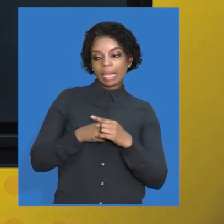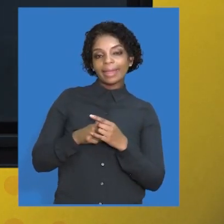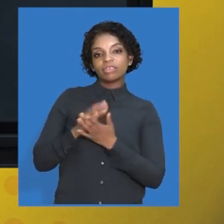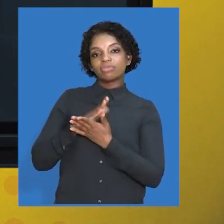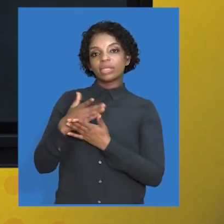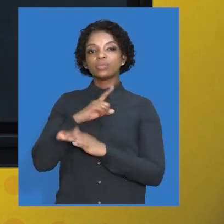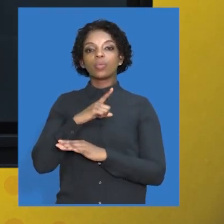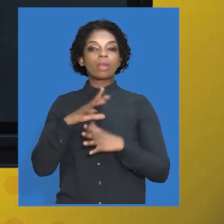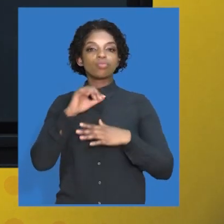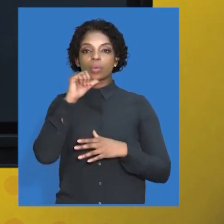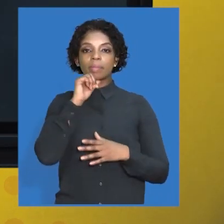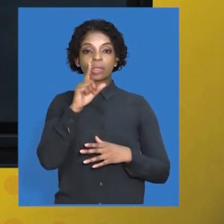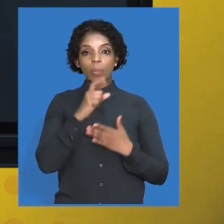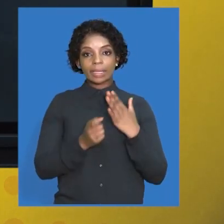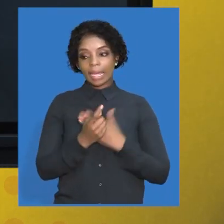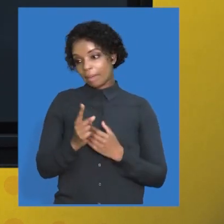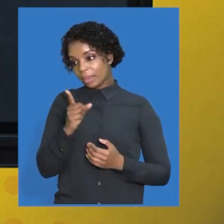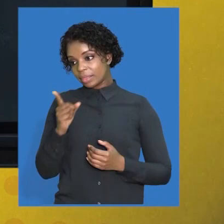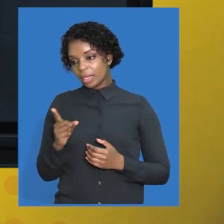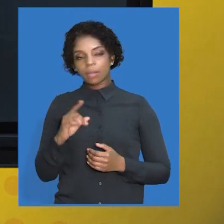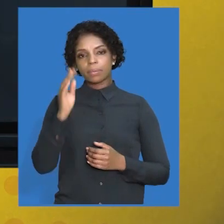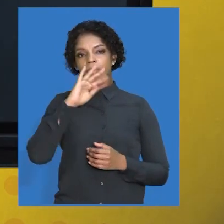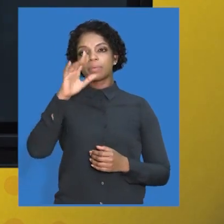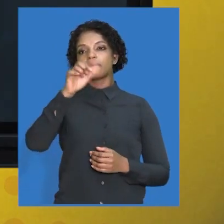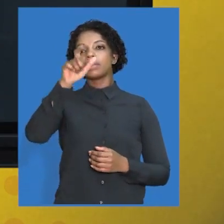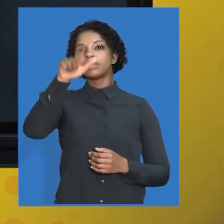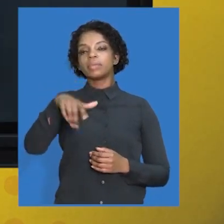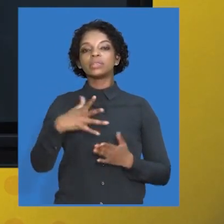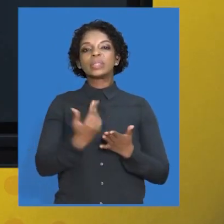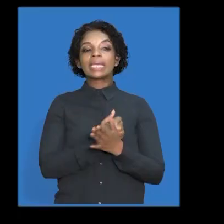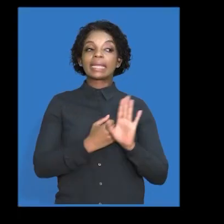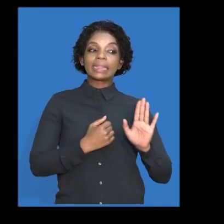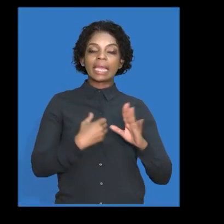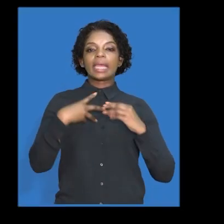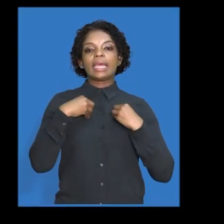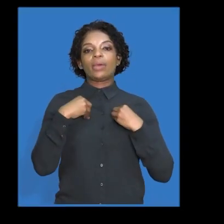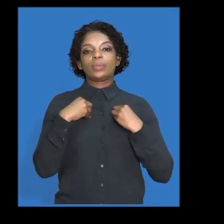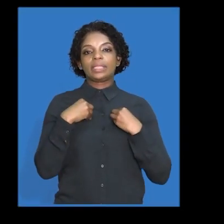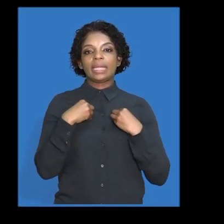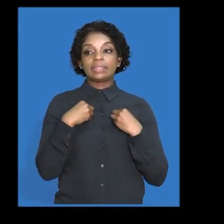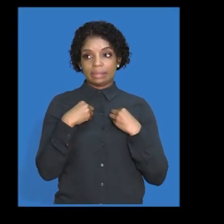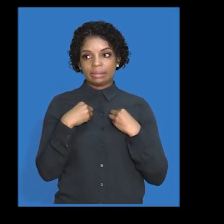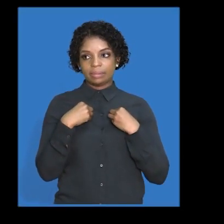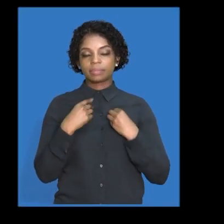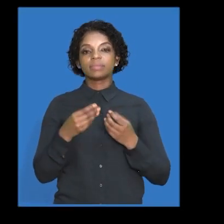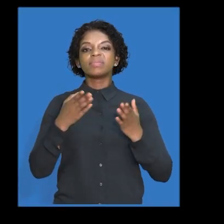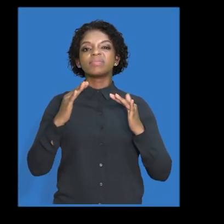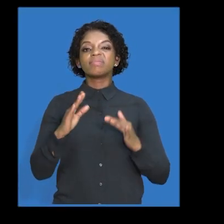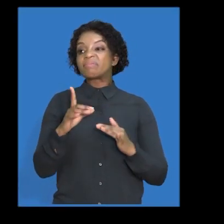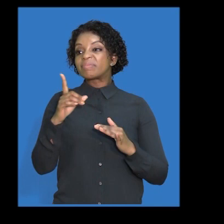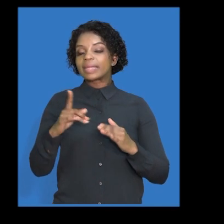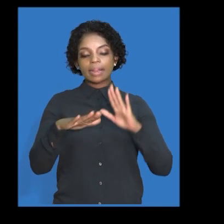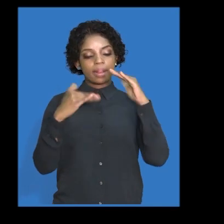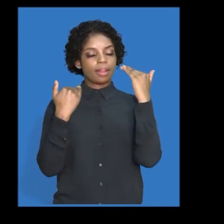that business, no one can come and take away their personal assets, which goes into my next point in terms of limited